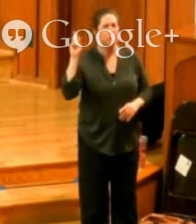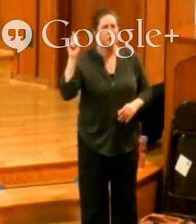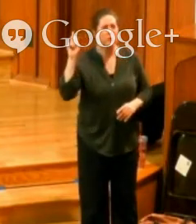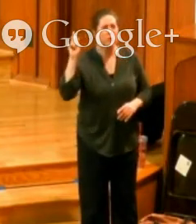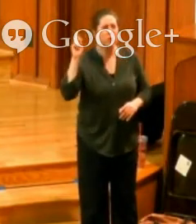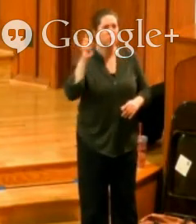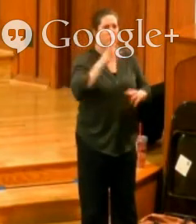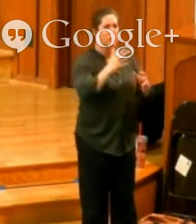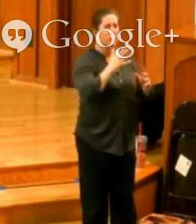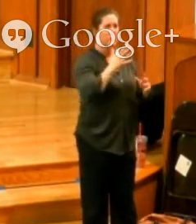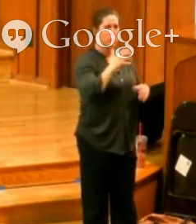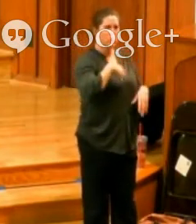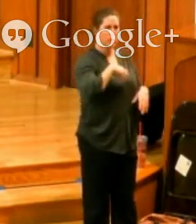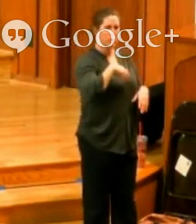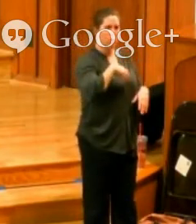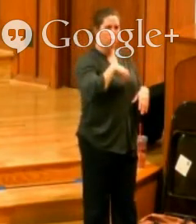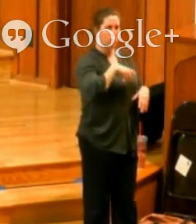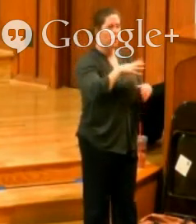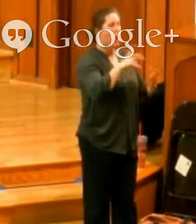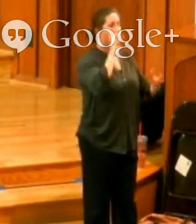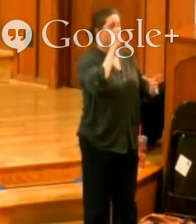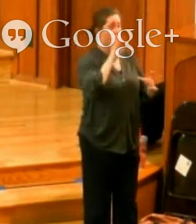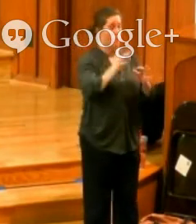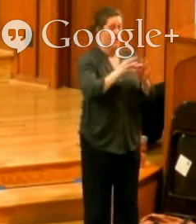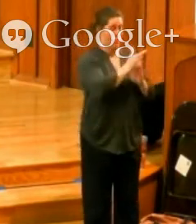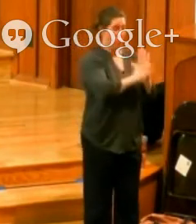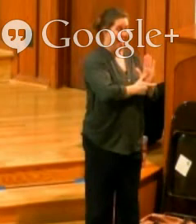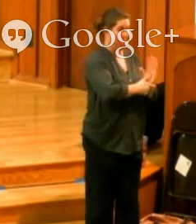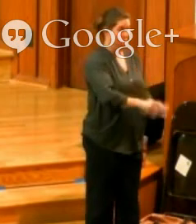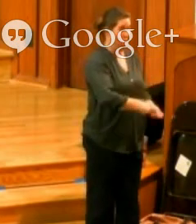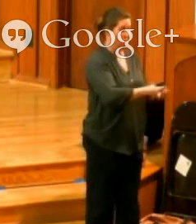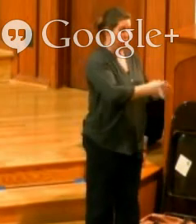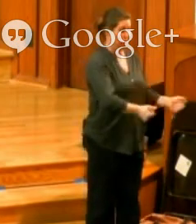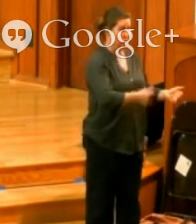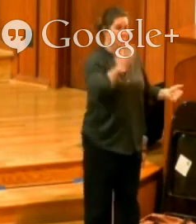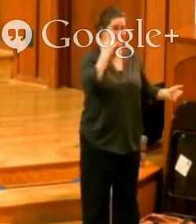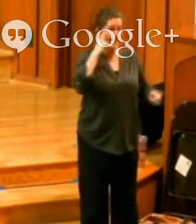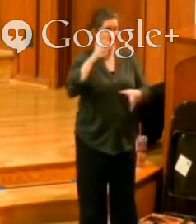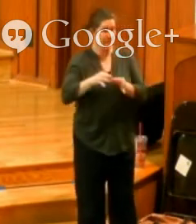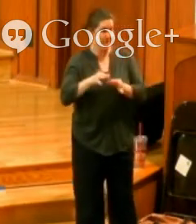the law. Is Romans chapter 3 verse 1, what book of the Old Testament is that found in?